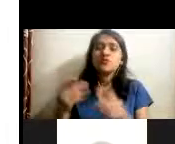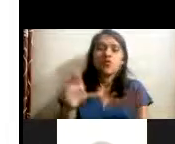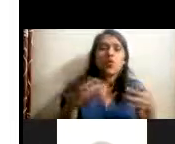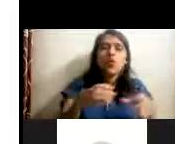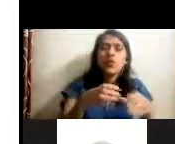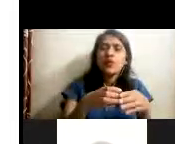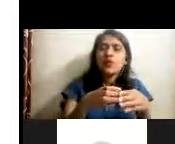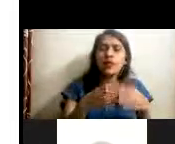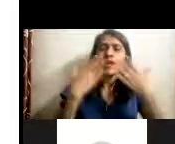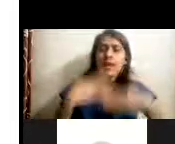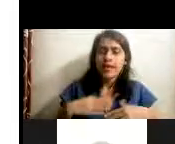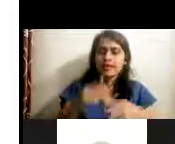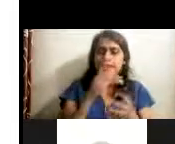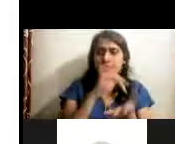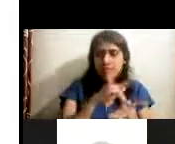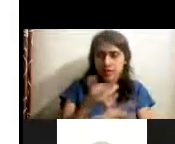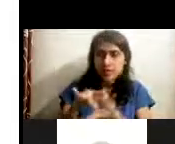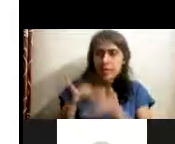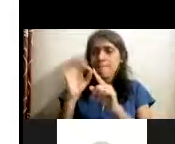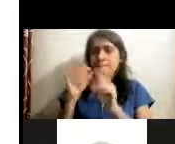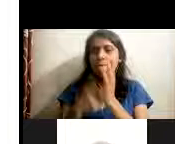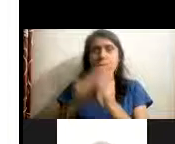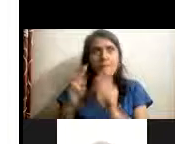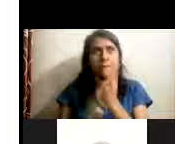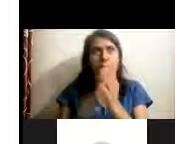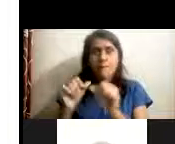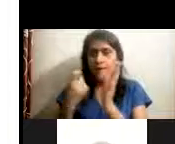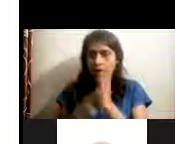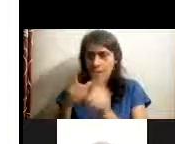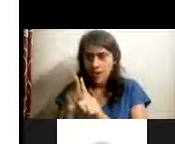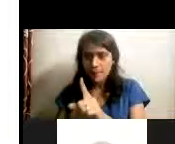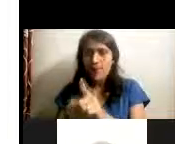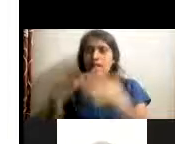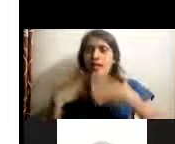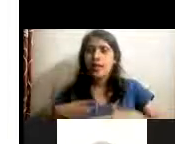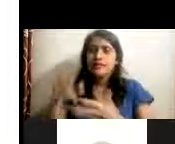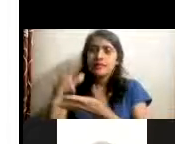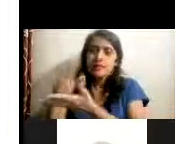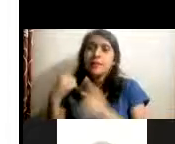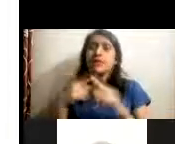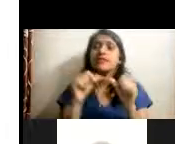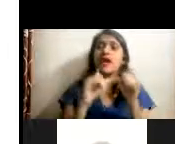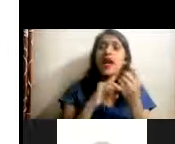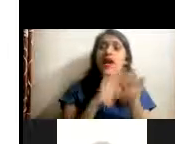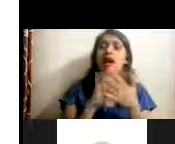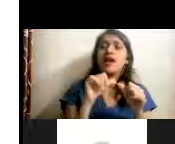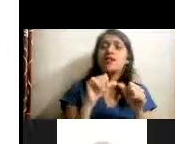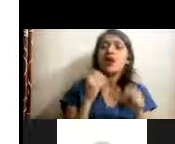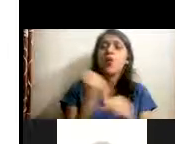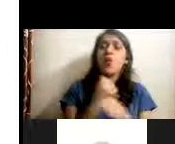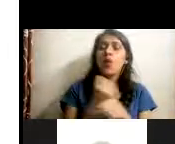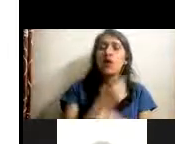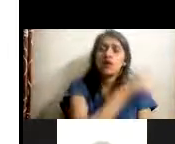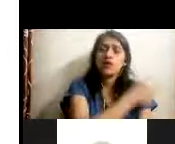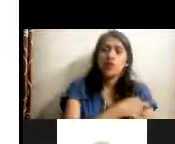that primary health centers, and then sub centers, and then we have the ASHA workers, who are the volunteers who meet